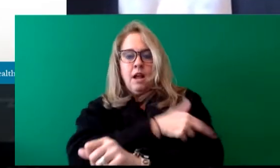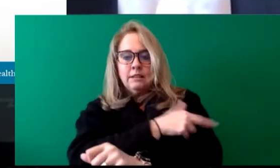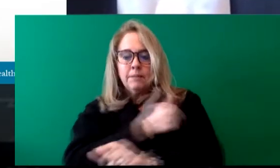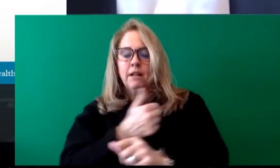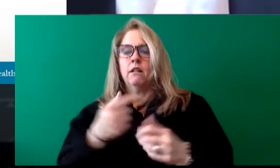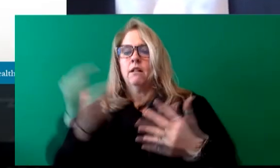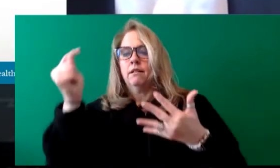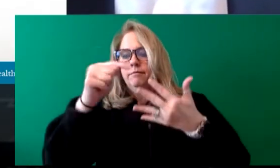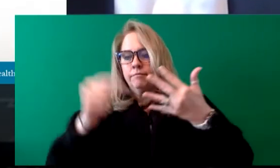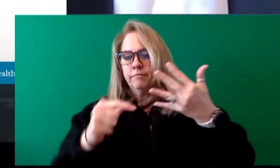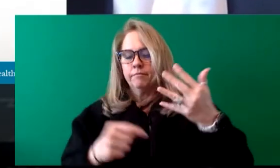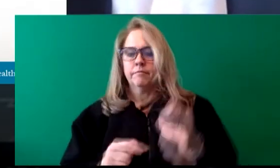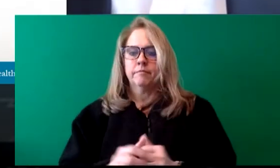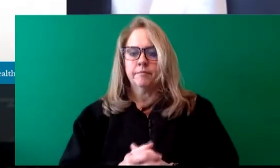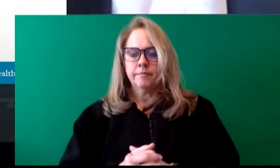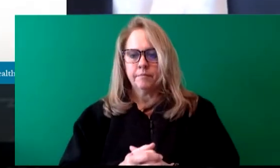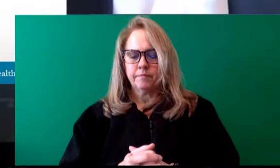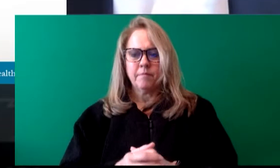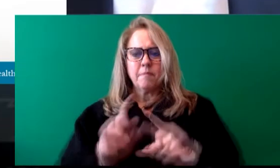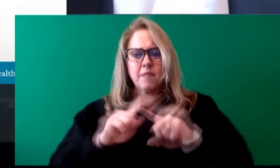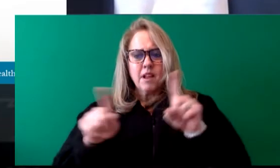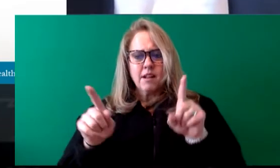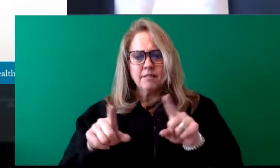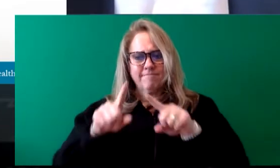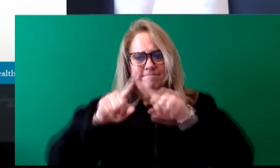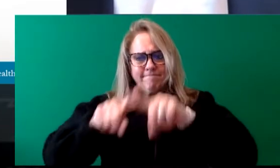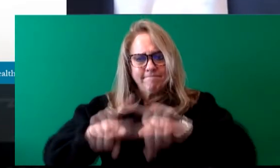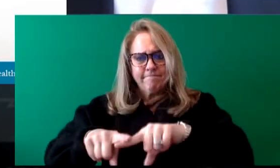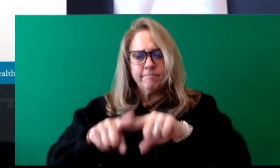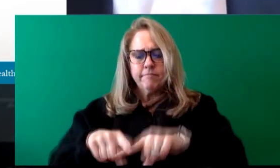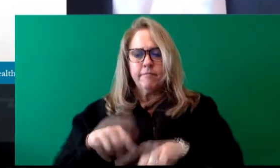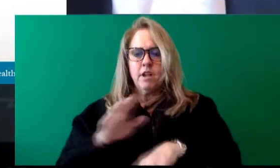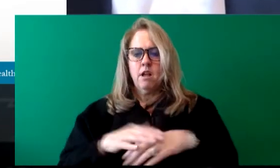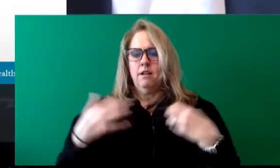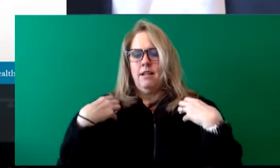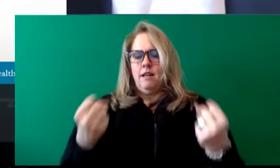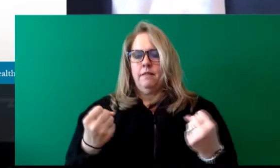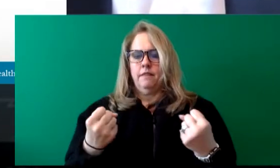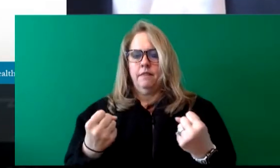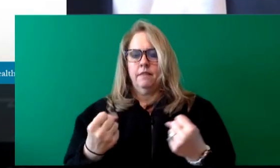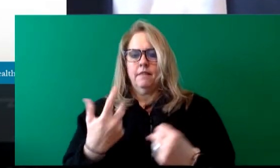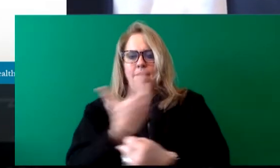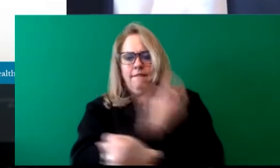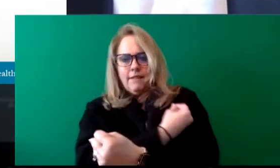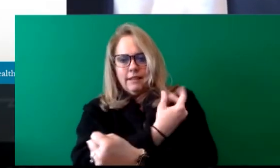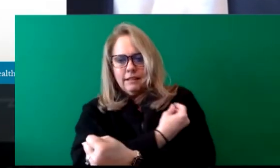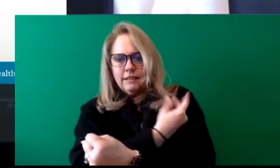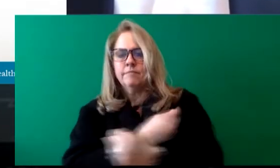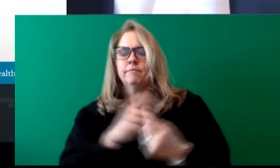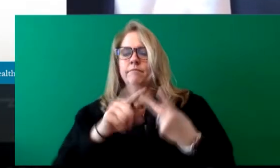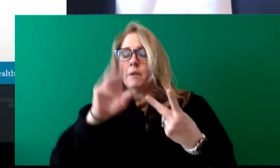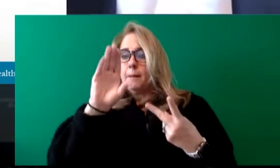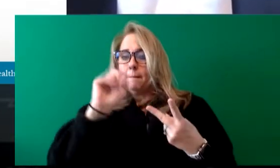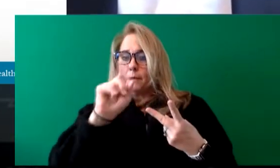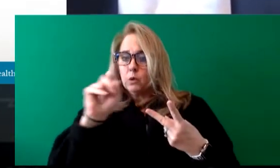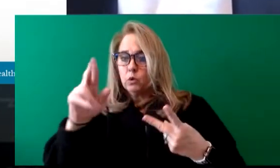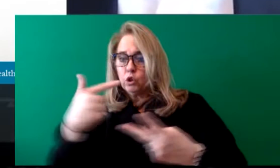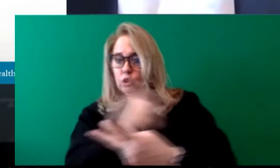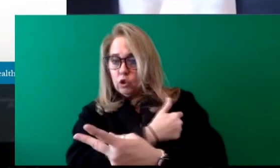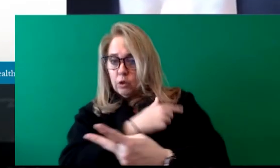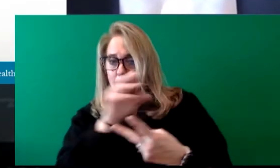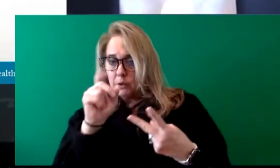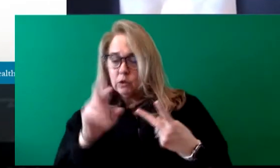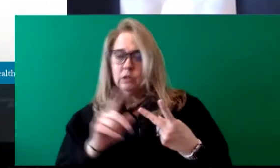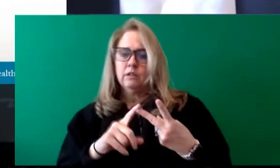rely heavily on very safe vaccinations and boosters. And I recognize there's still doubt about the safety of vaccines